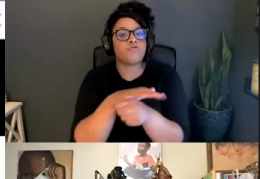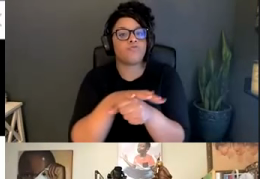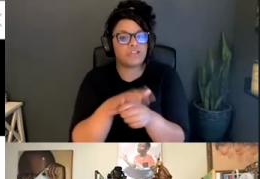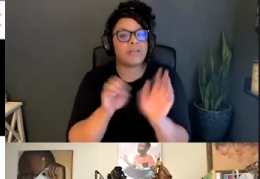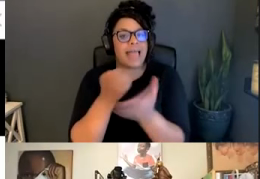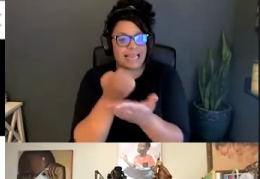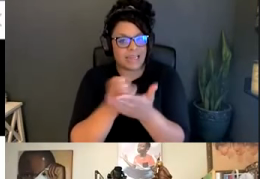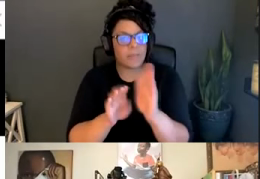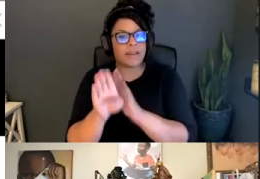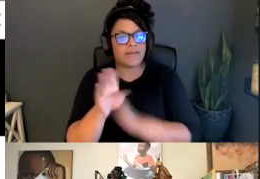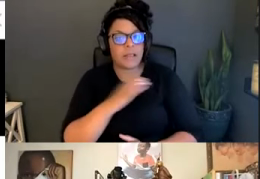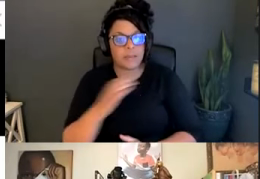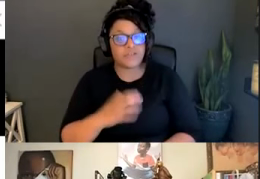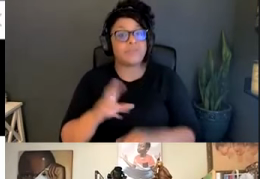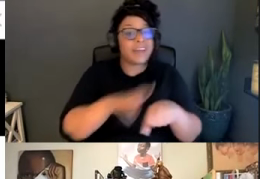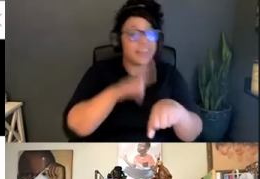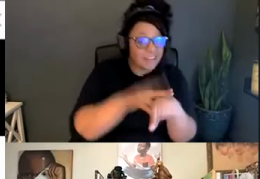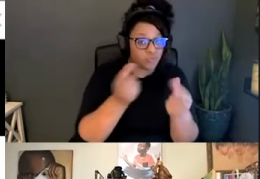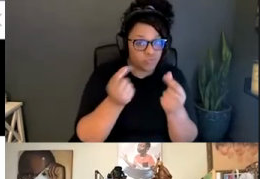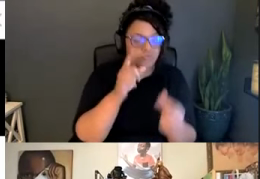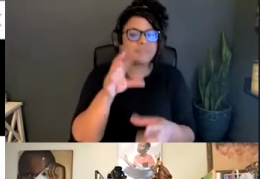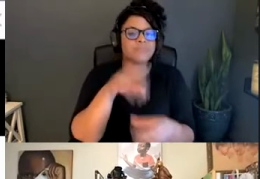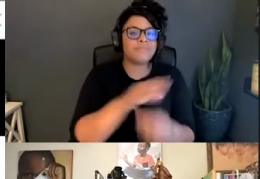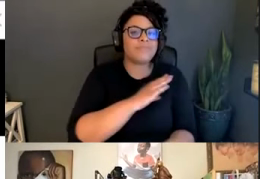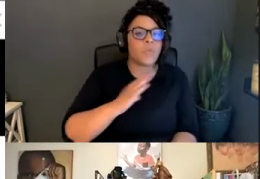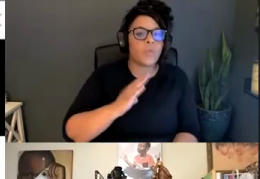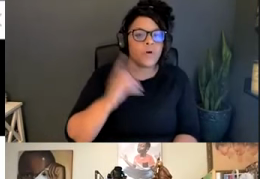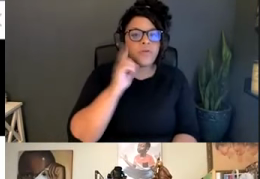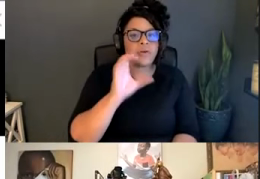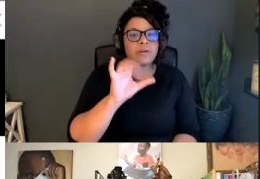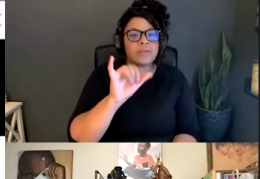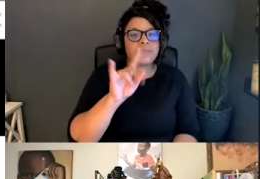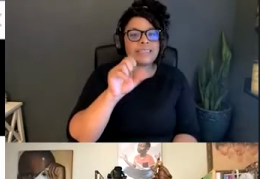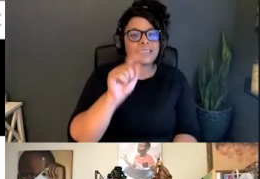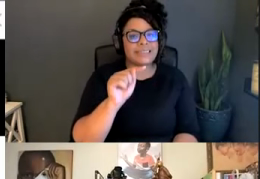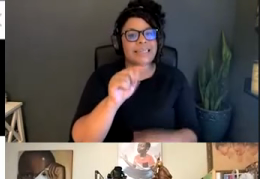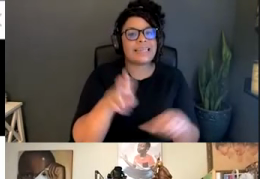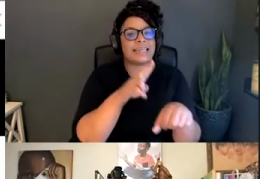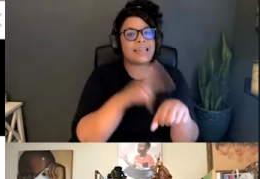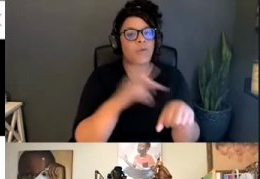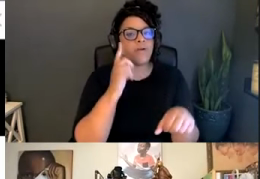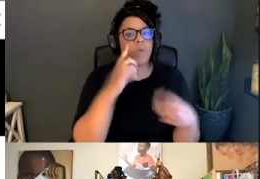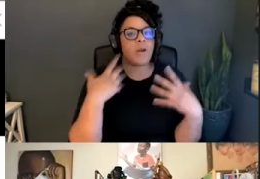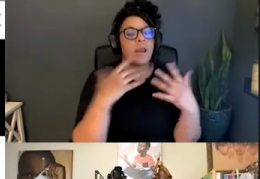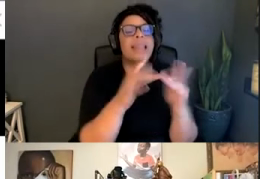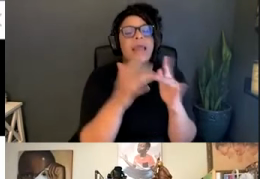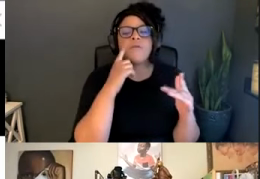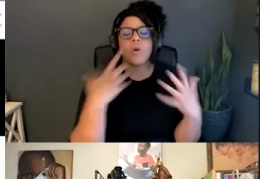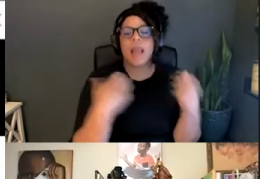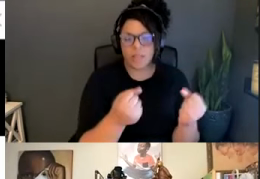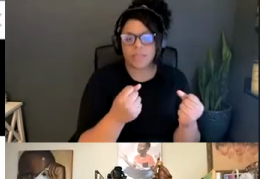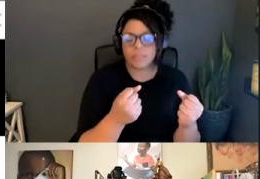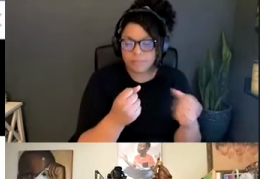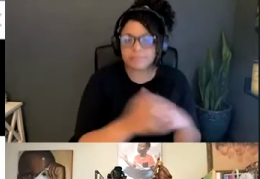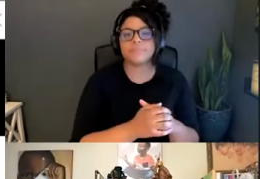Commission. On a national level, he serves on the board of Civitas Networks for Health. He is president